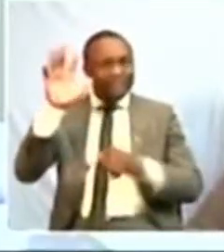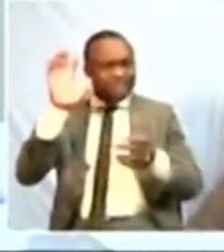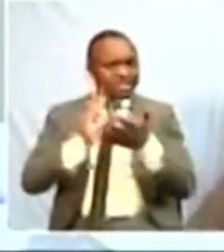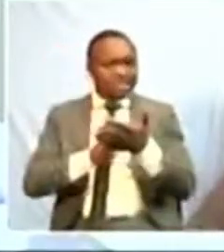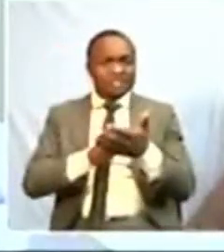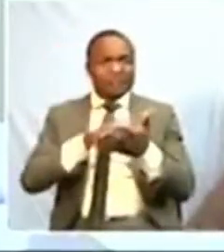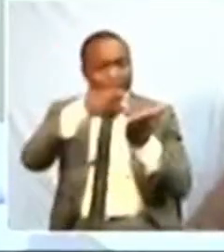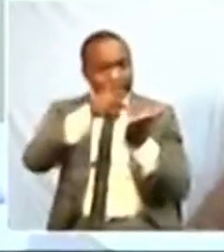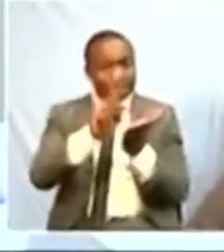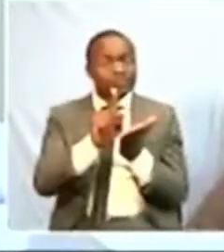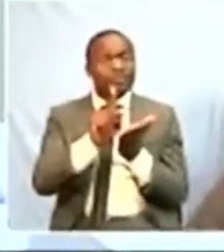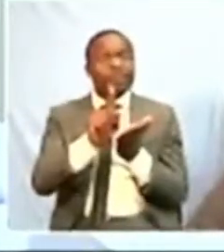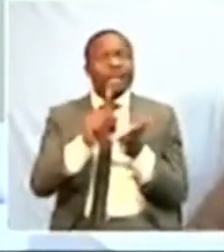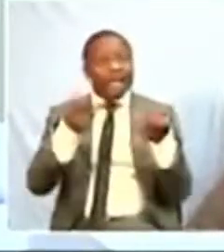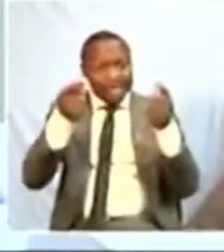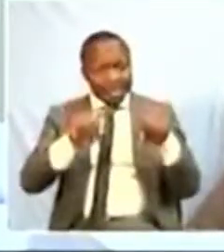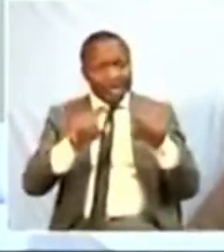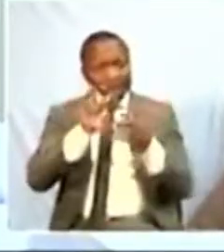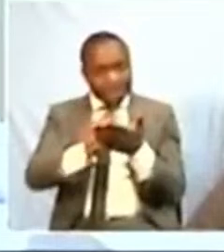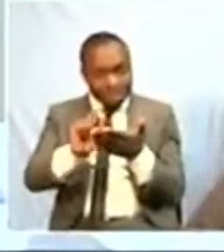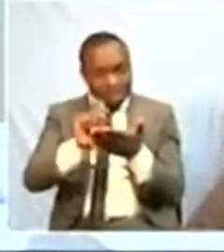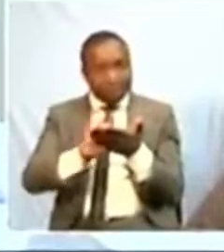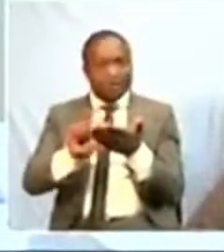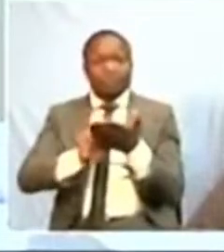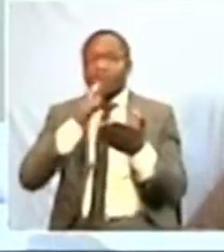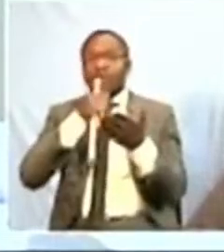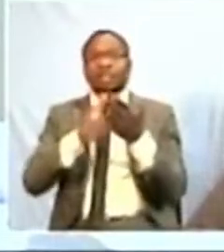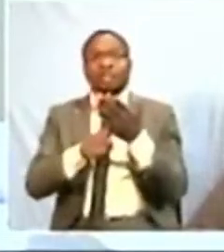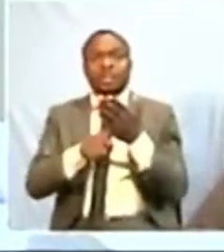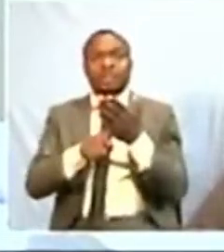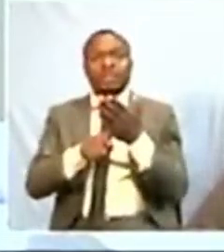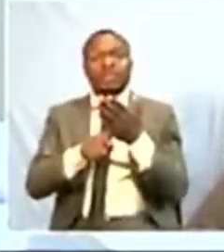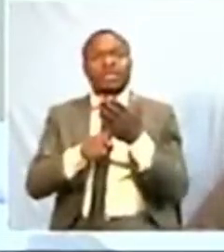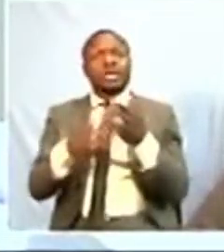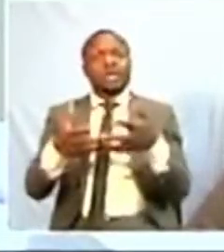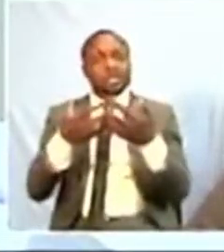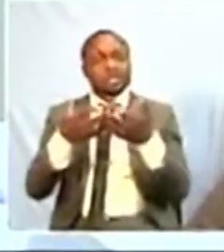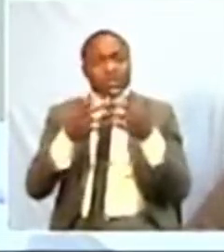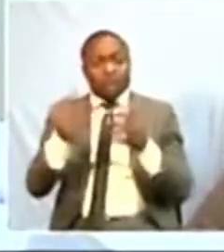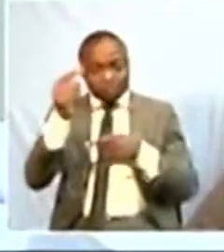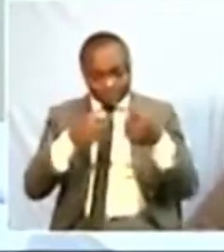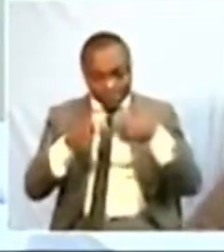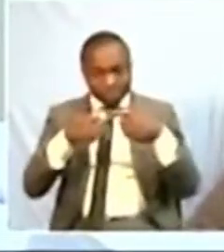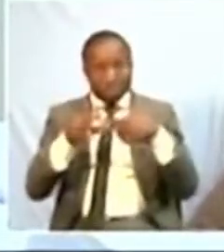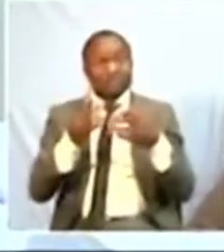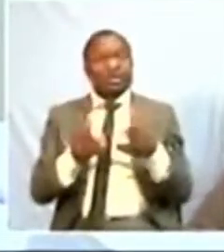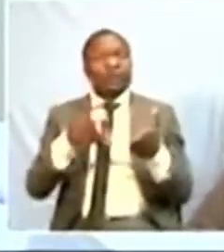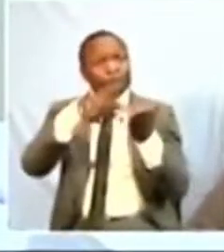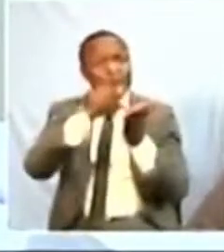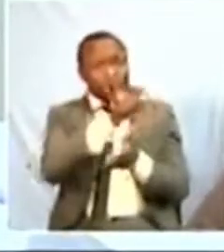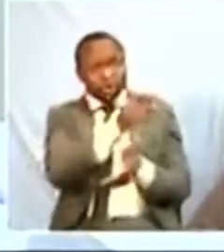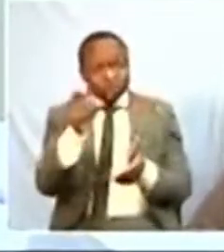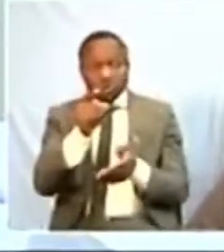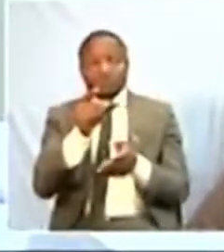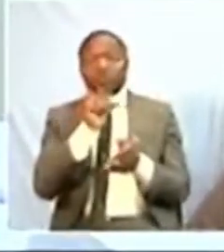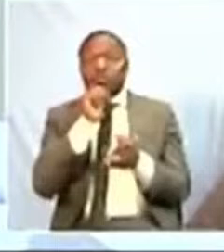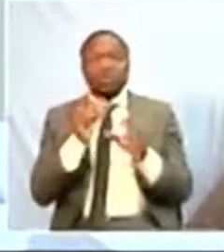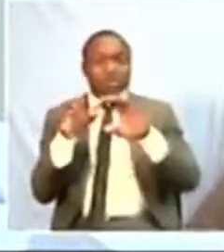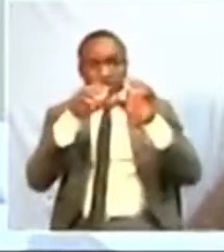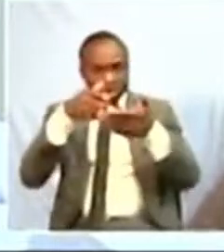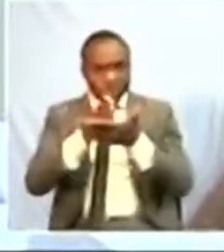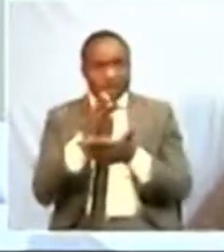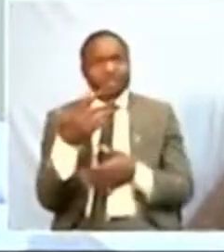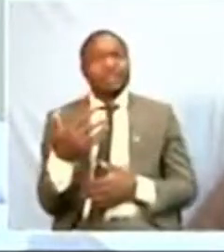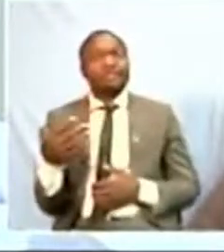135,000 payment, that's when now you wrote a letter now, engineering, as you were coming. Although we paid you, you didn't do a correct